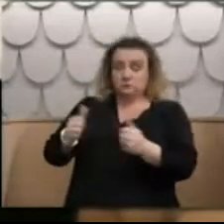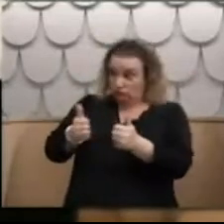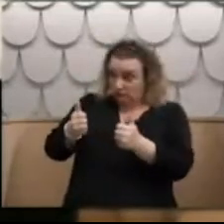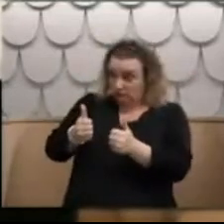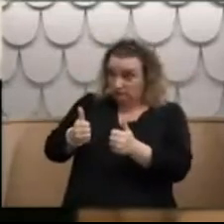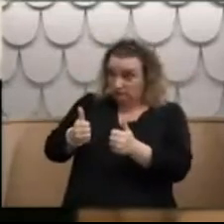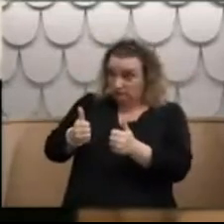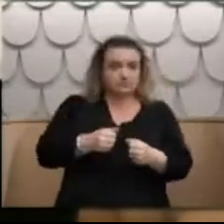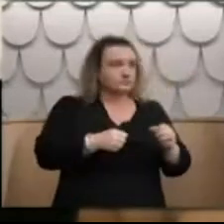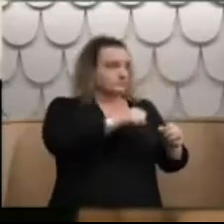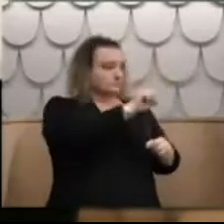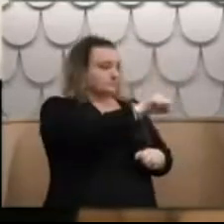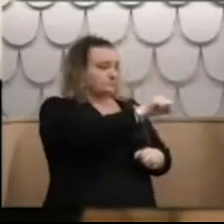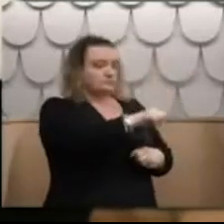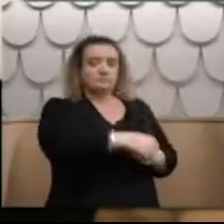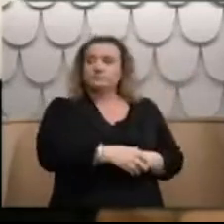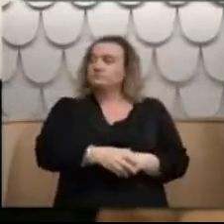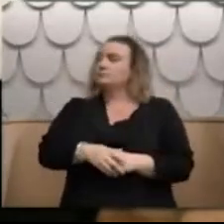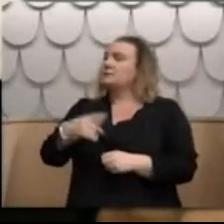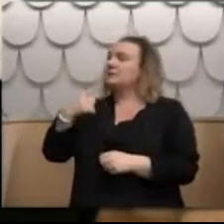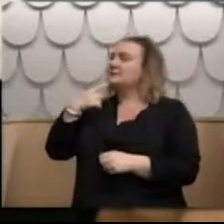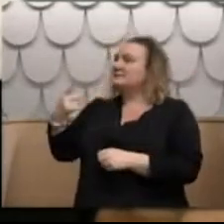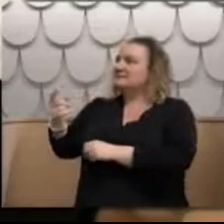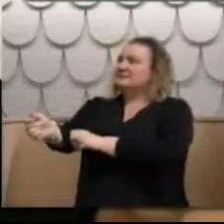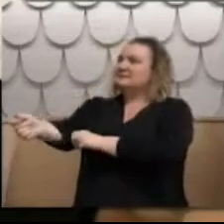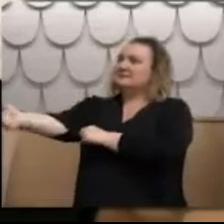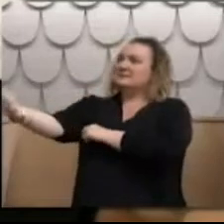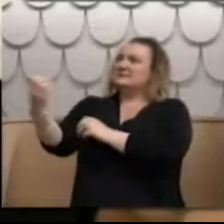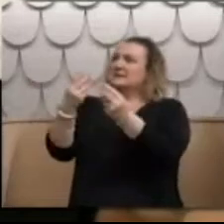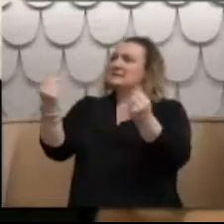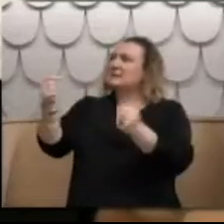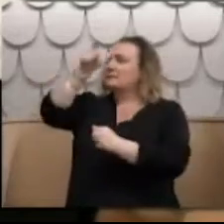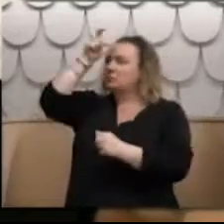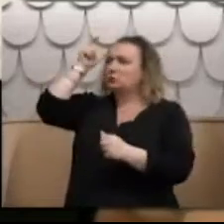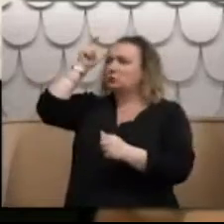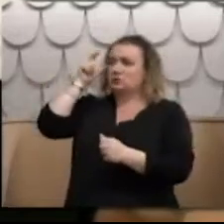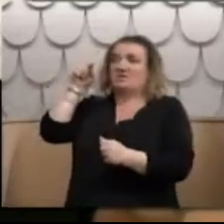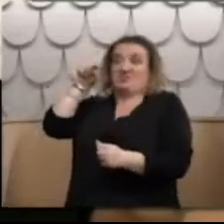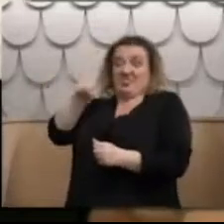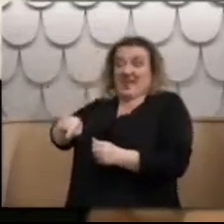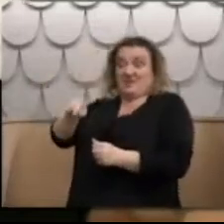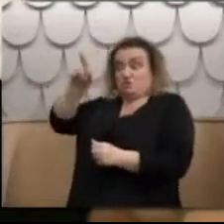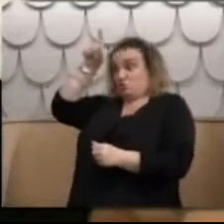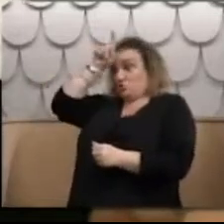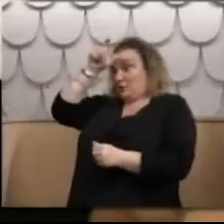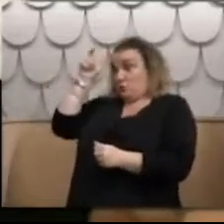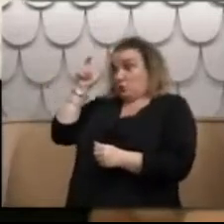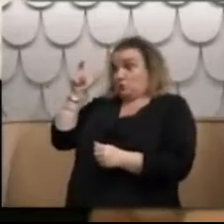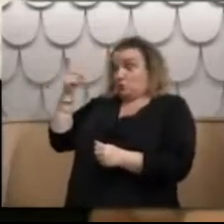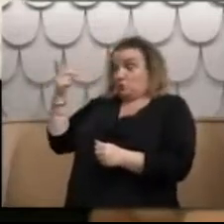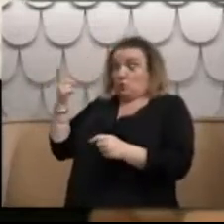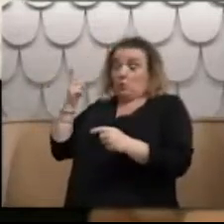okay? You said, a number of nurses, and especially Nurse Howard, would walk past